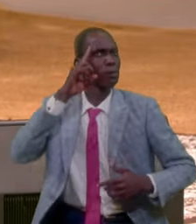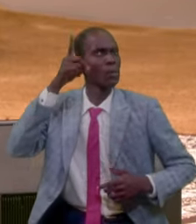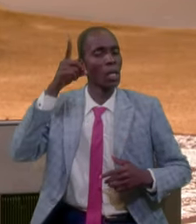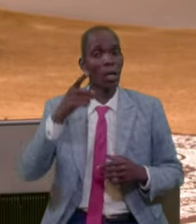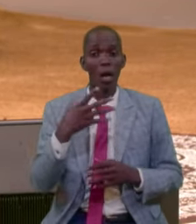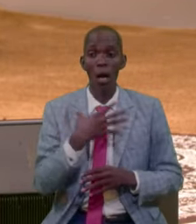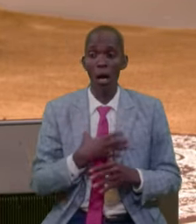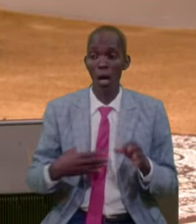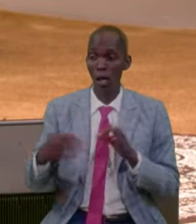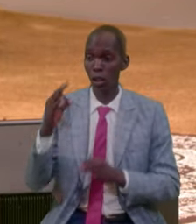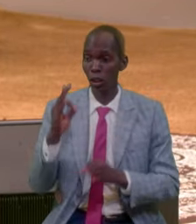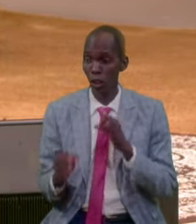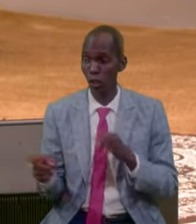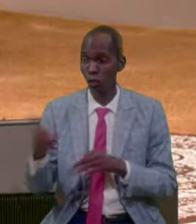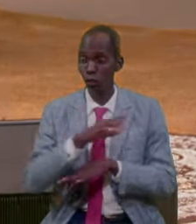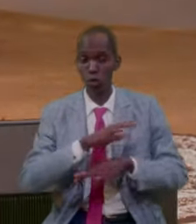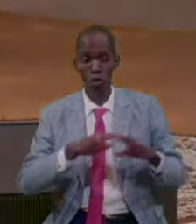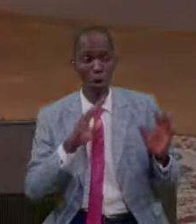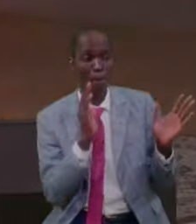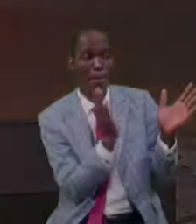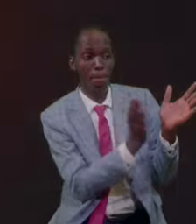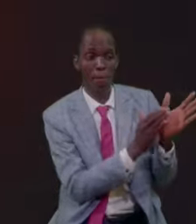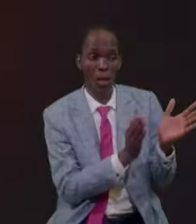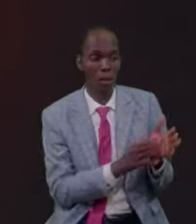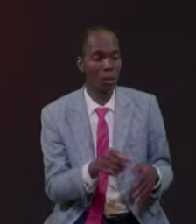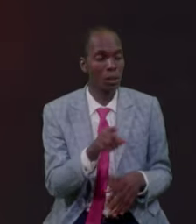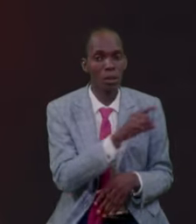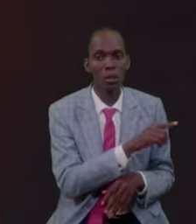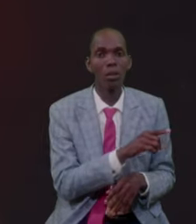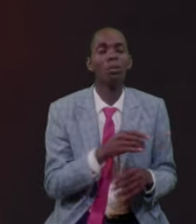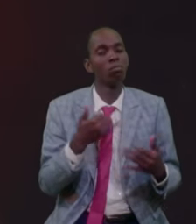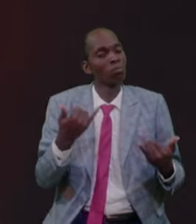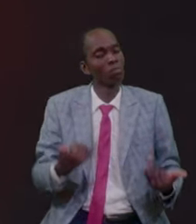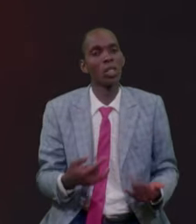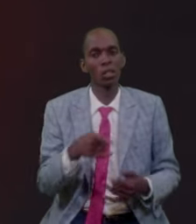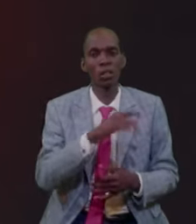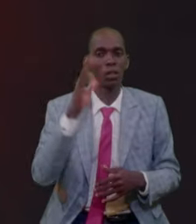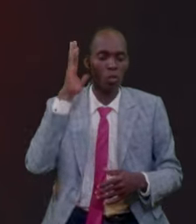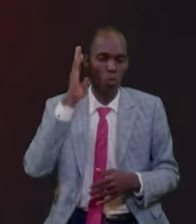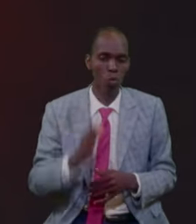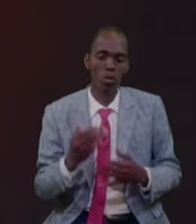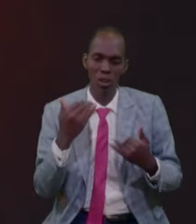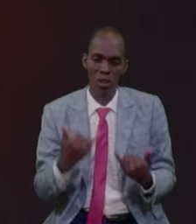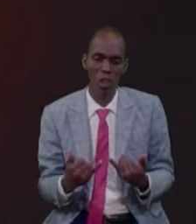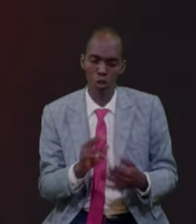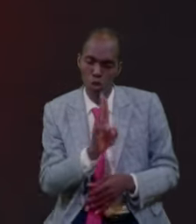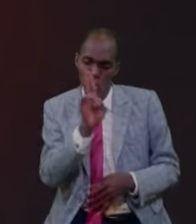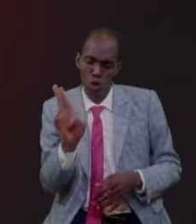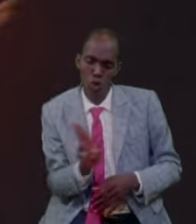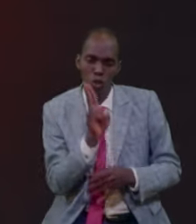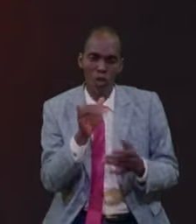appreciation to that gift, then they misuse the gift. They distort the